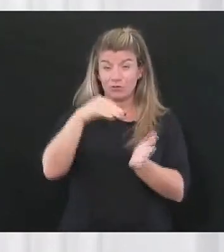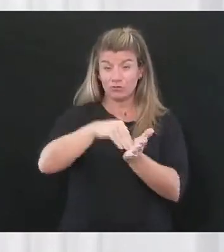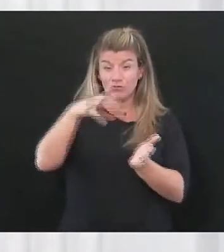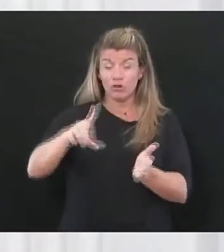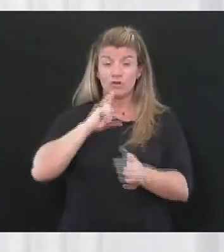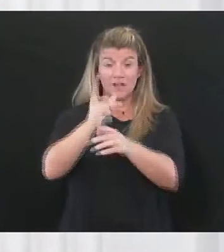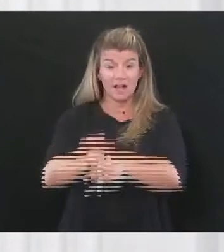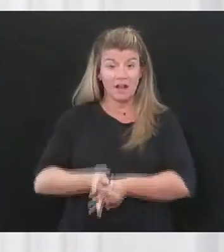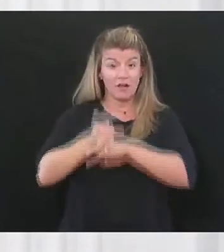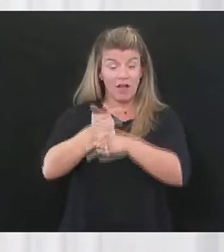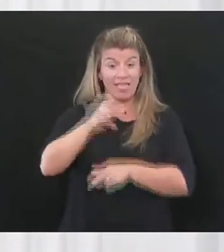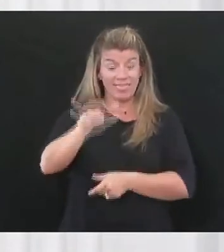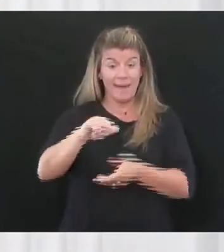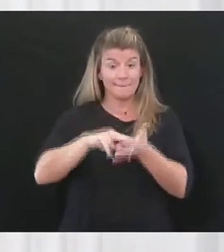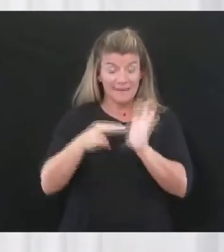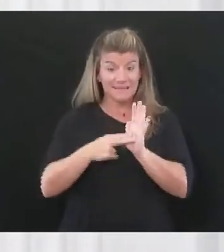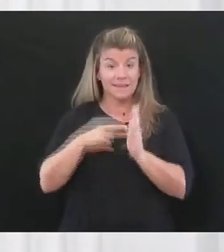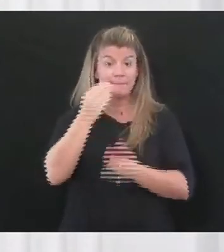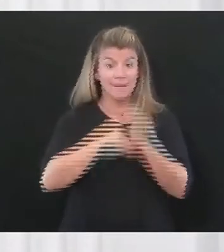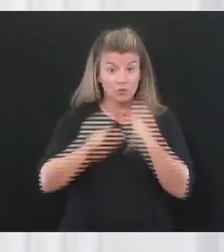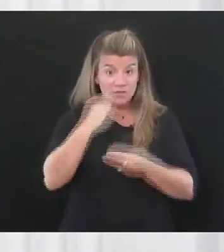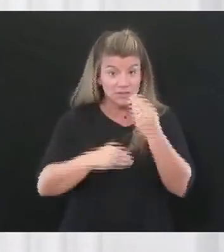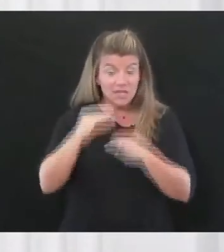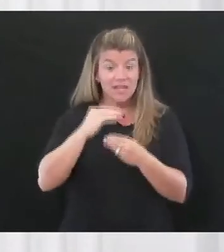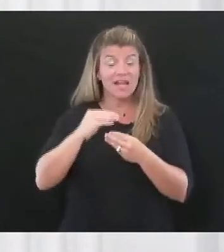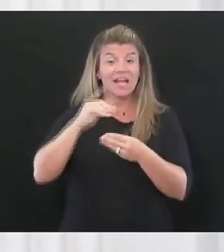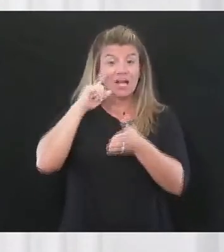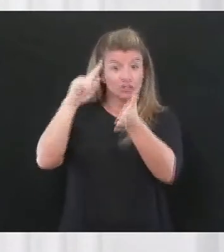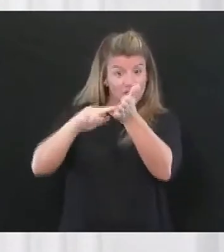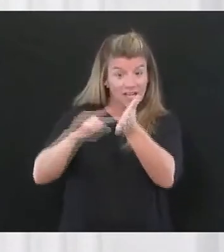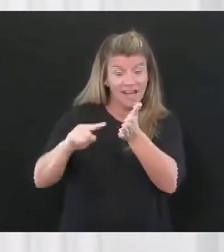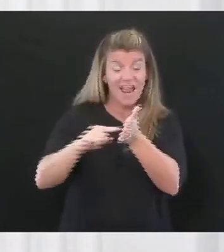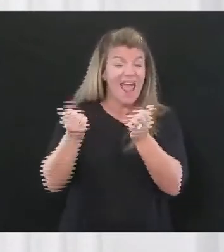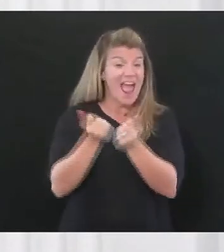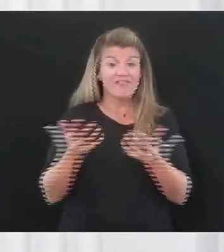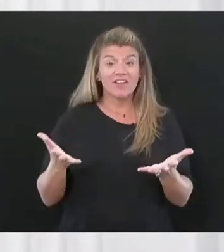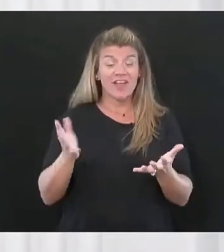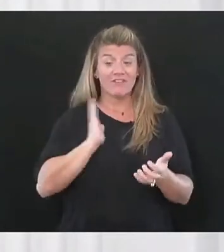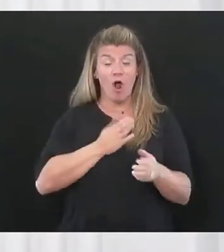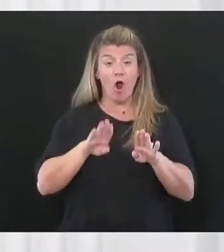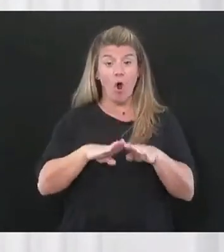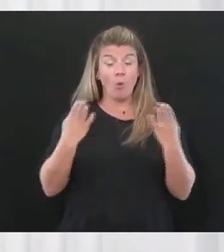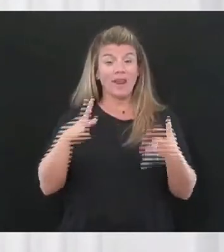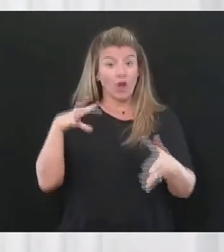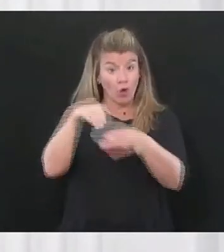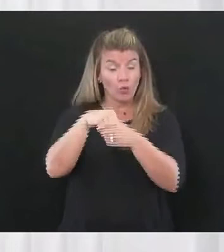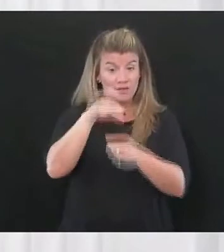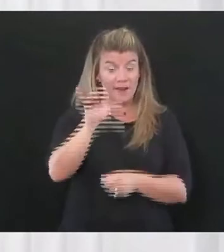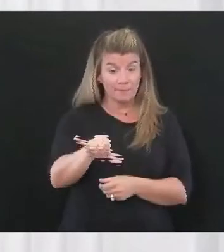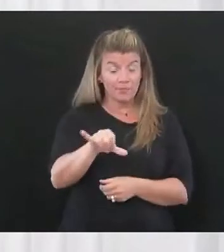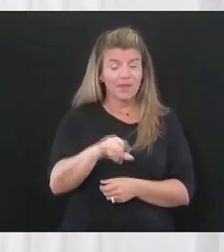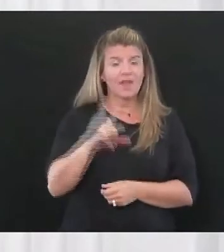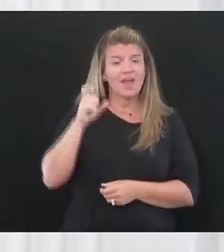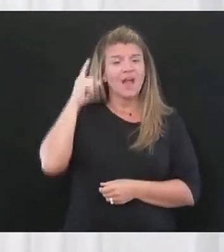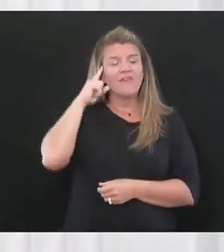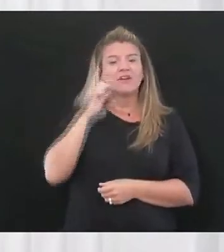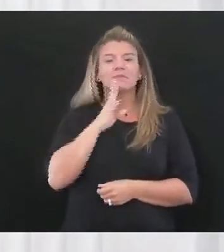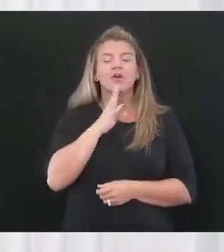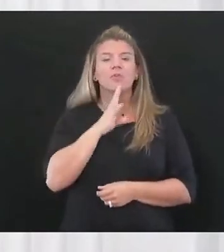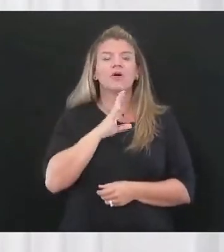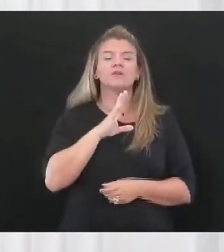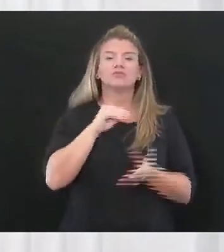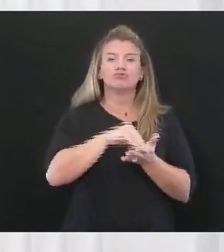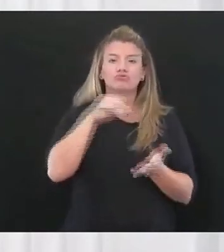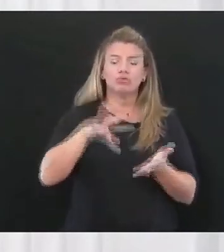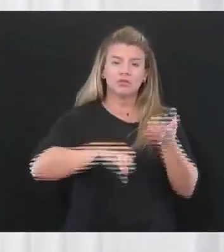made sure that every mode in the reentry plan includes meals, includes, you heard Governor Justice talk about student support